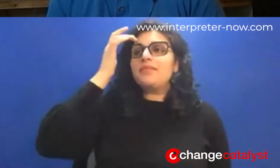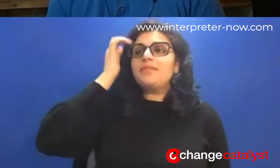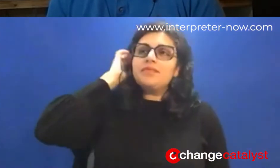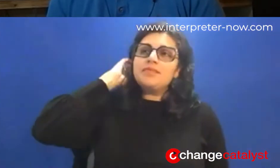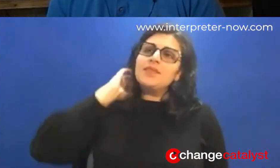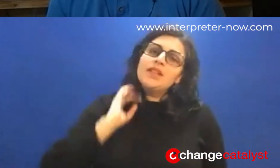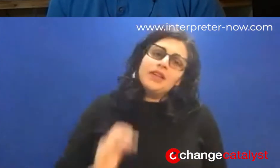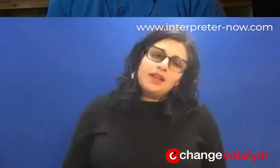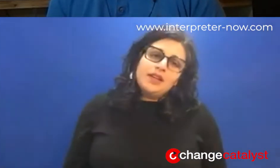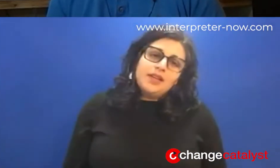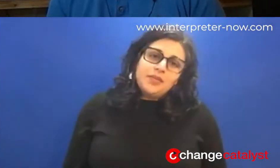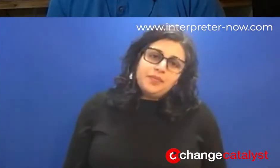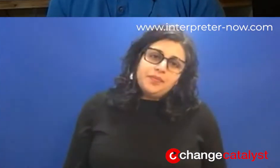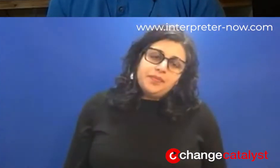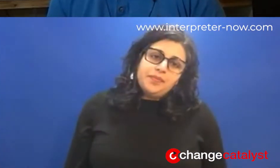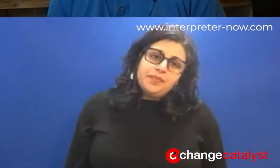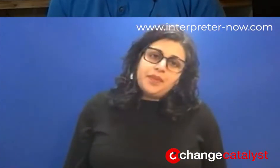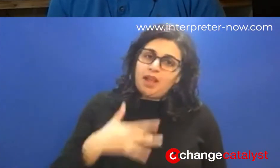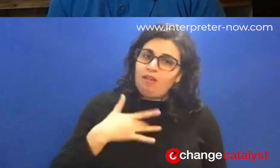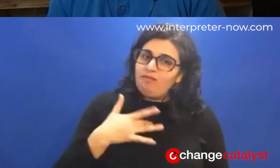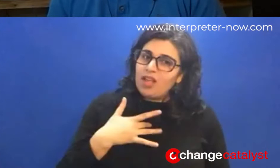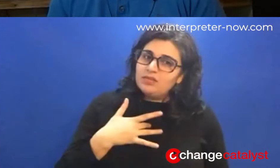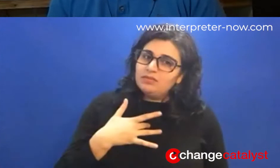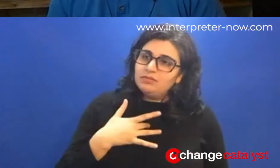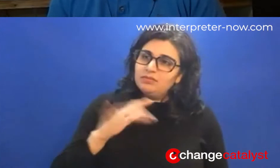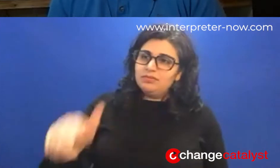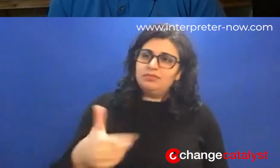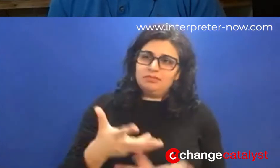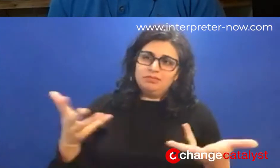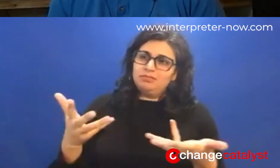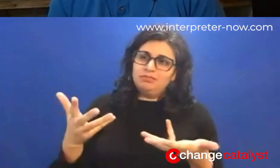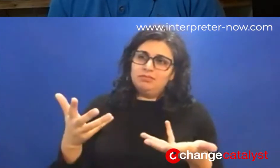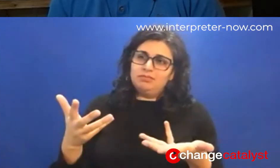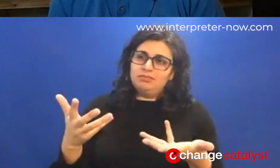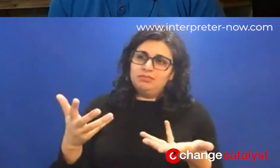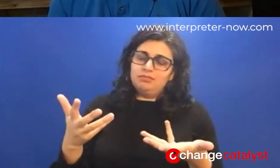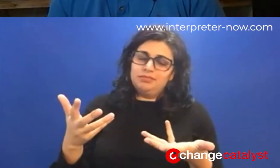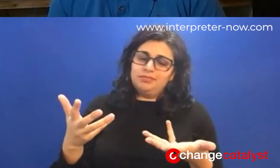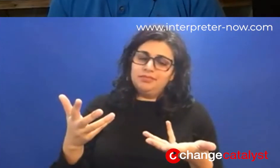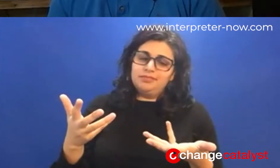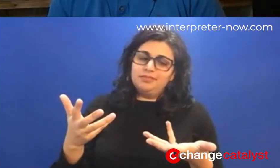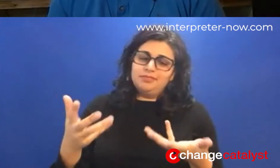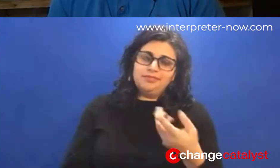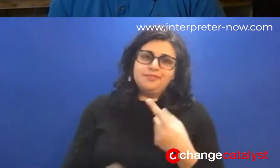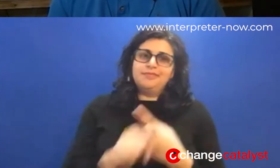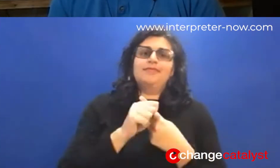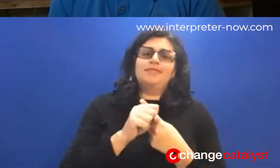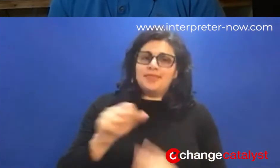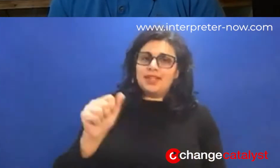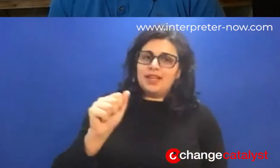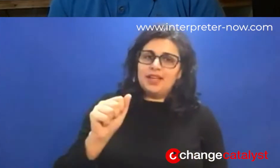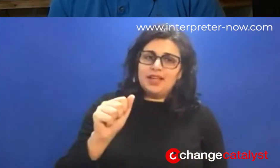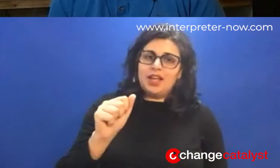I felt that there were other things that got me where I am, right? Like affirmative action,